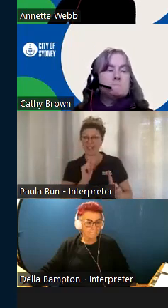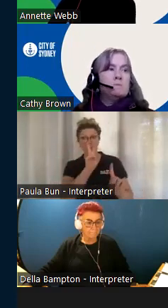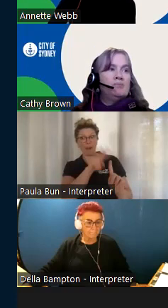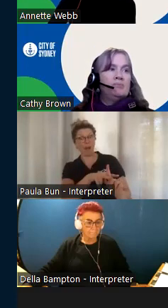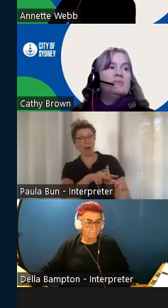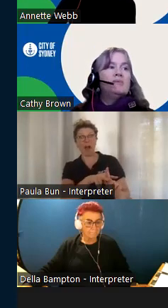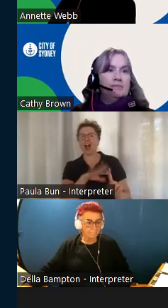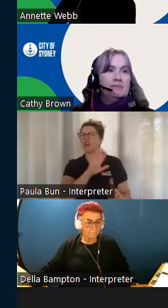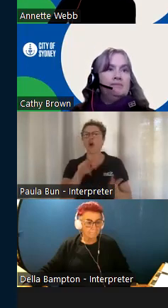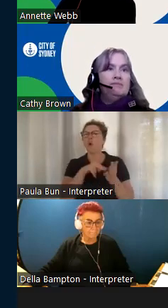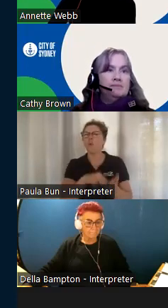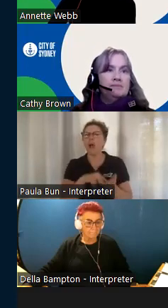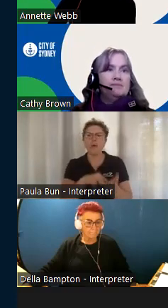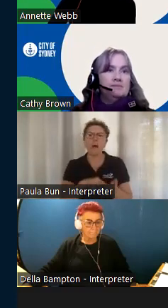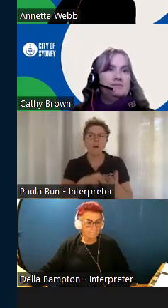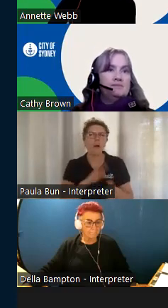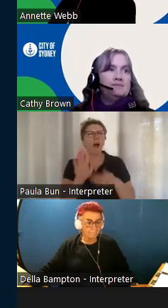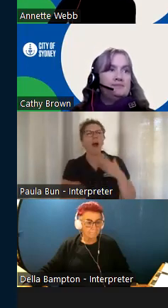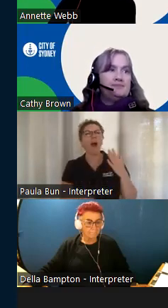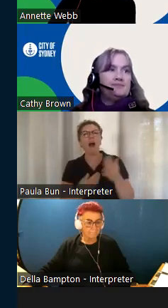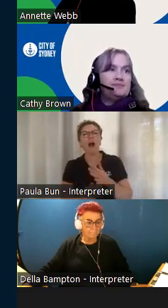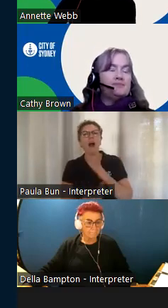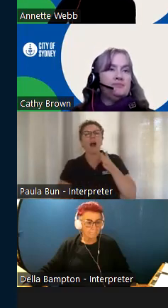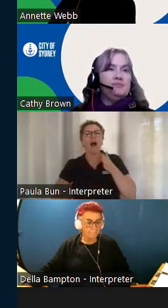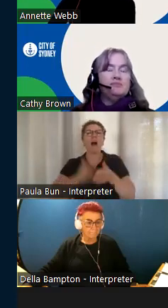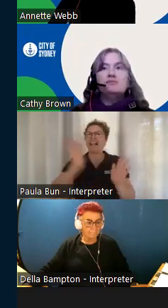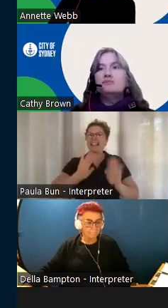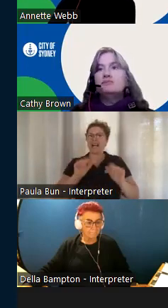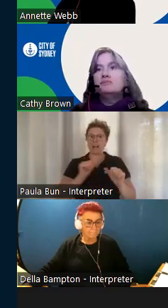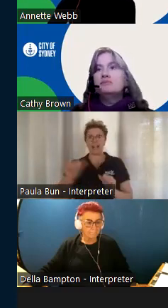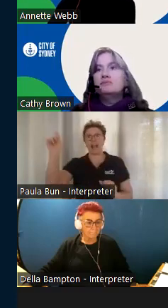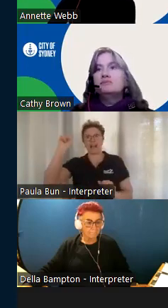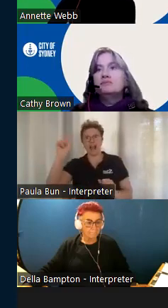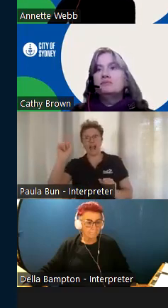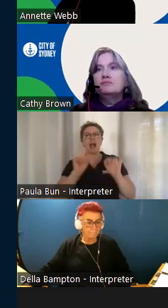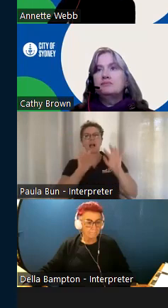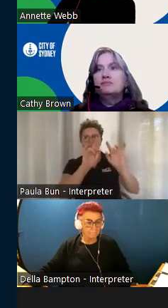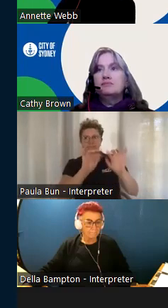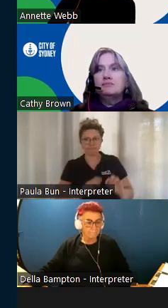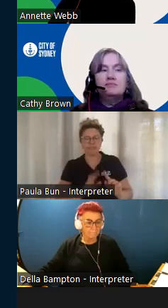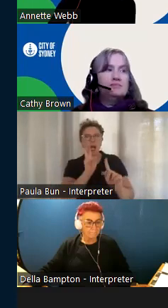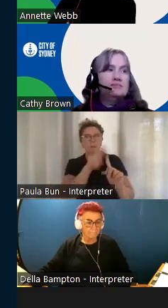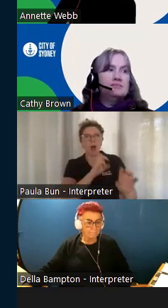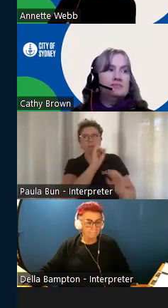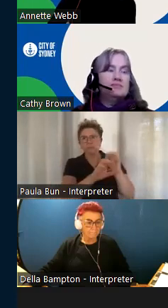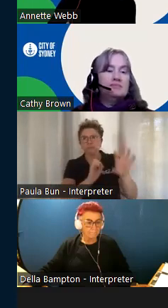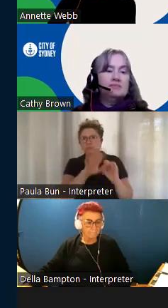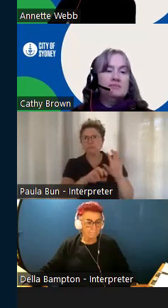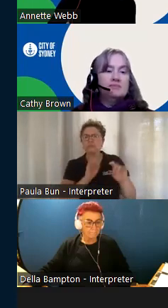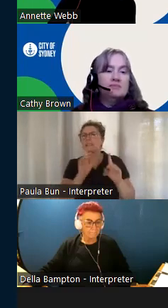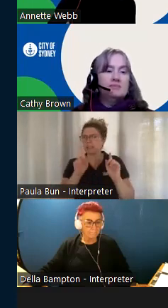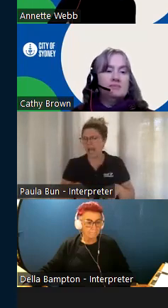rather than waiting until the day of the expression of interest period, until the date of close of the expression of interest period. We